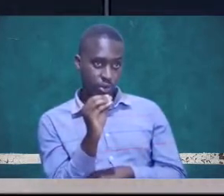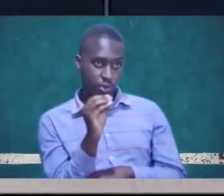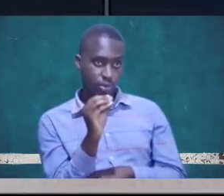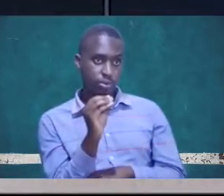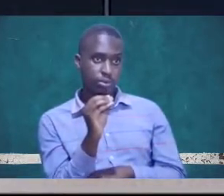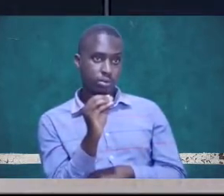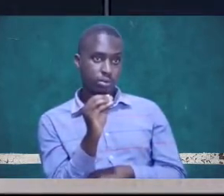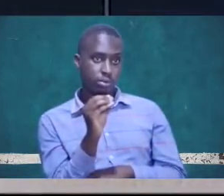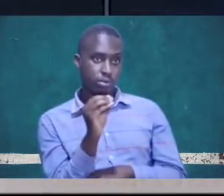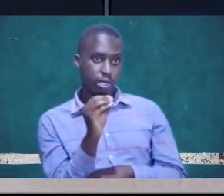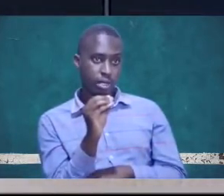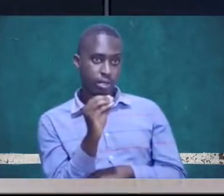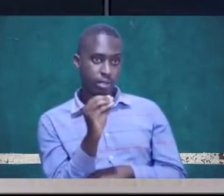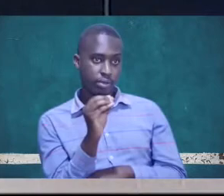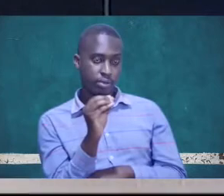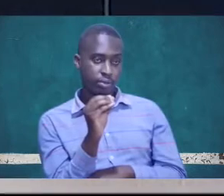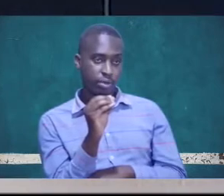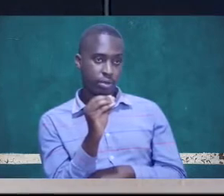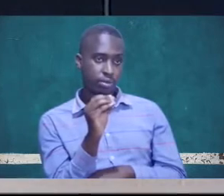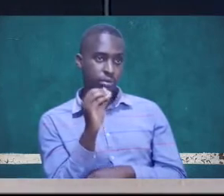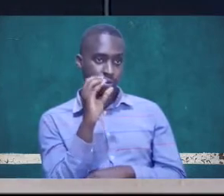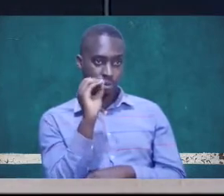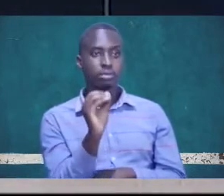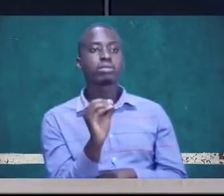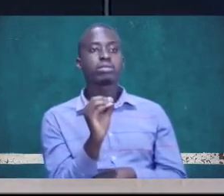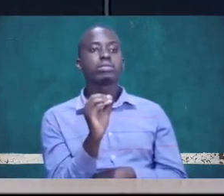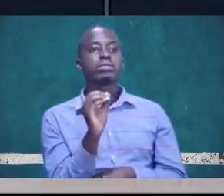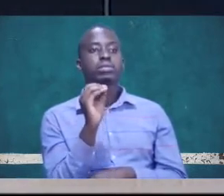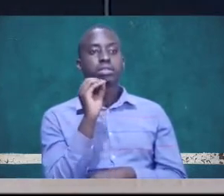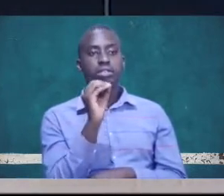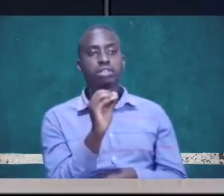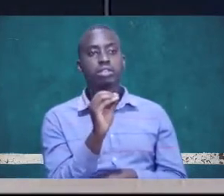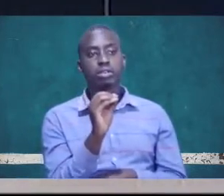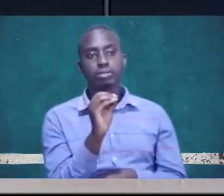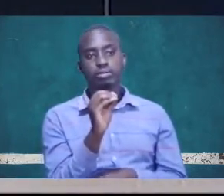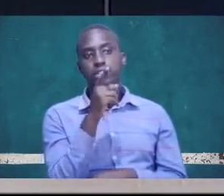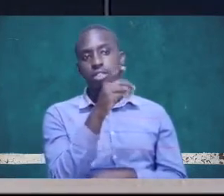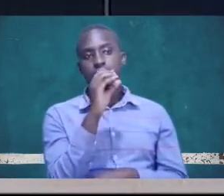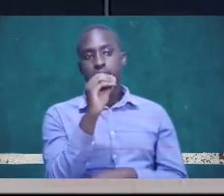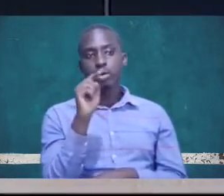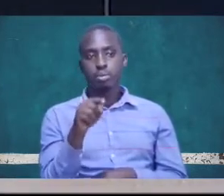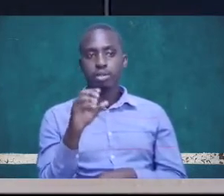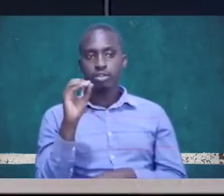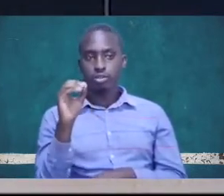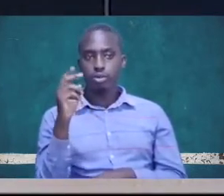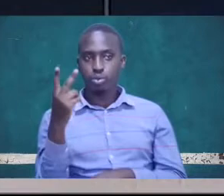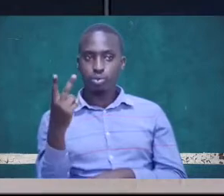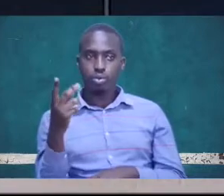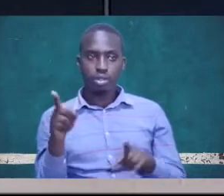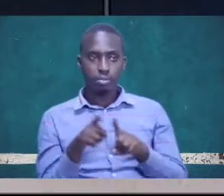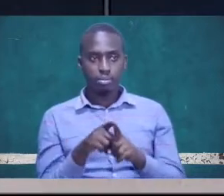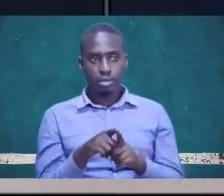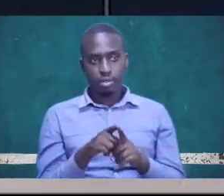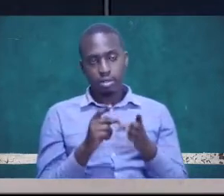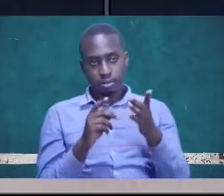having 0, right? And this here, it is going to be 0. And this is 0.2 as the mass defect.